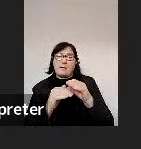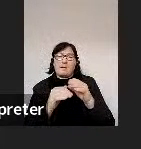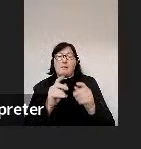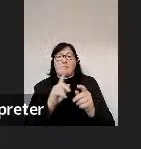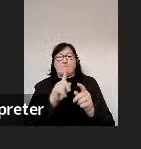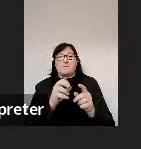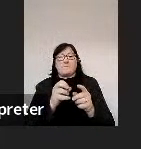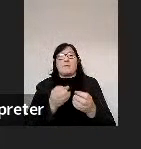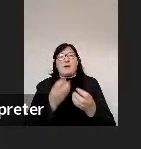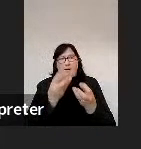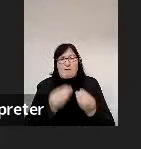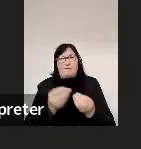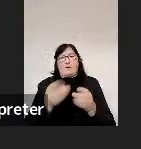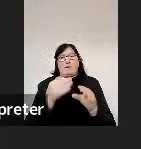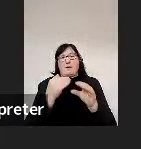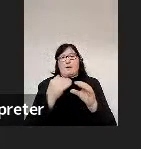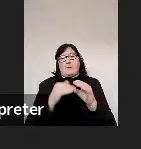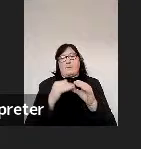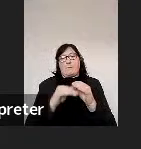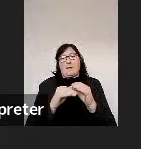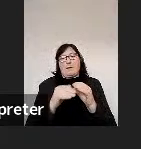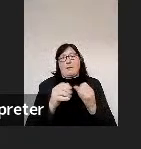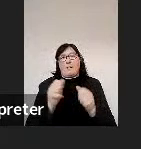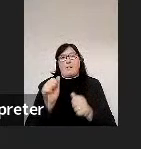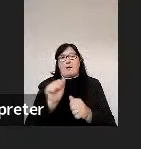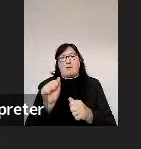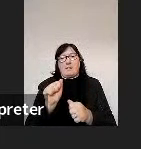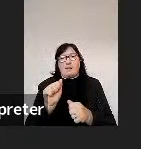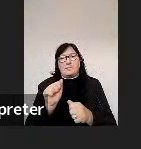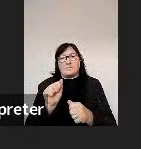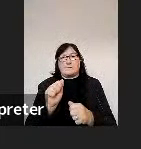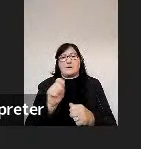email, the